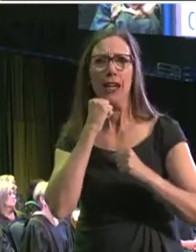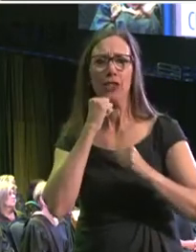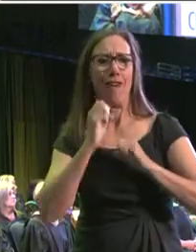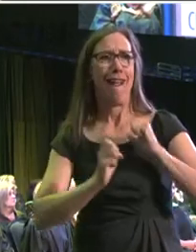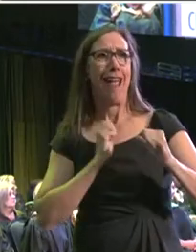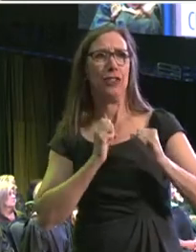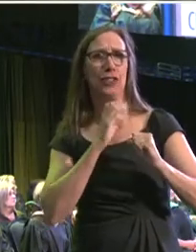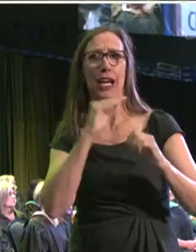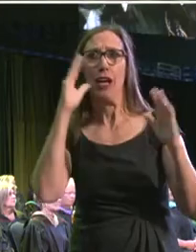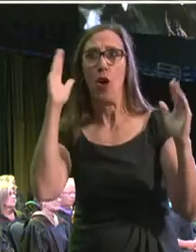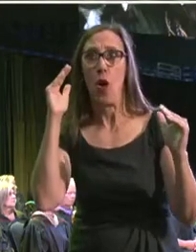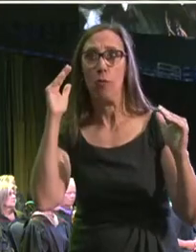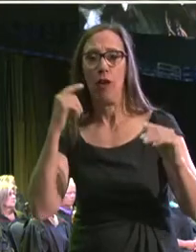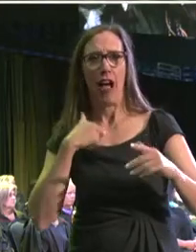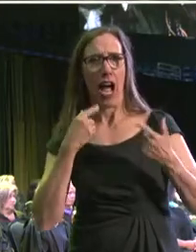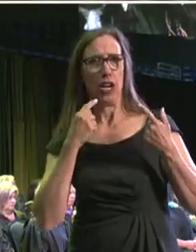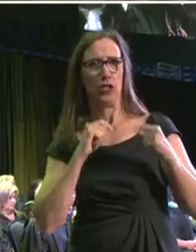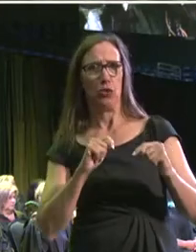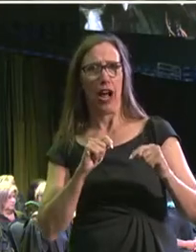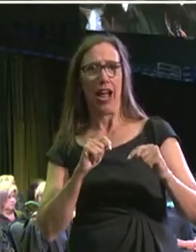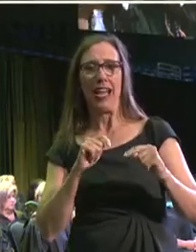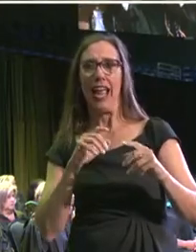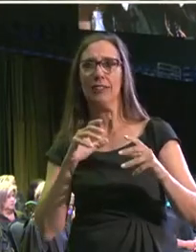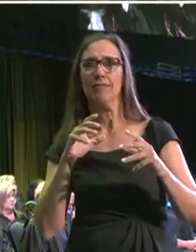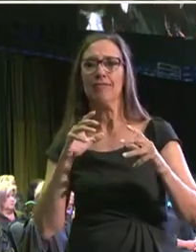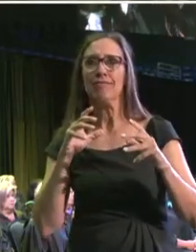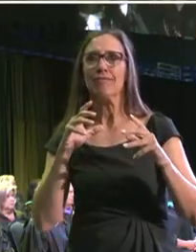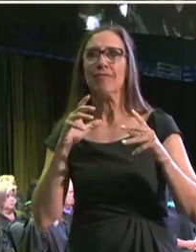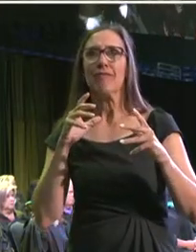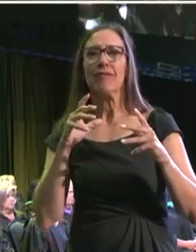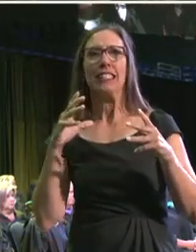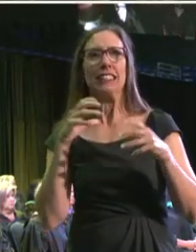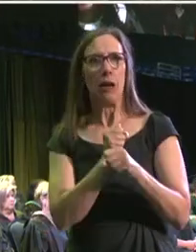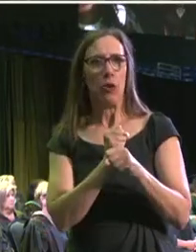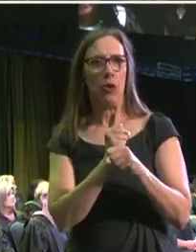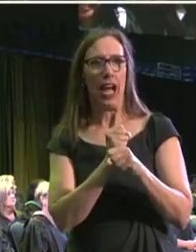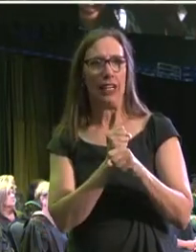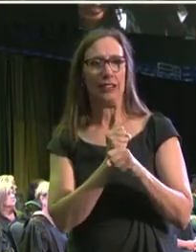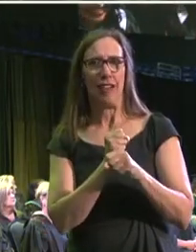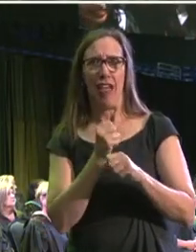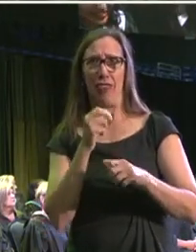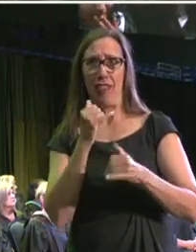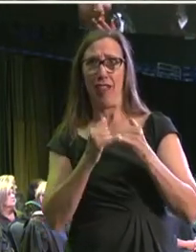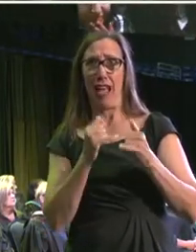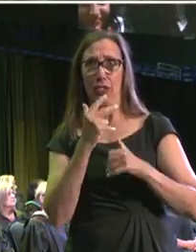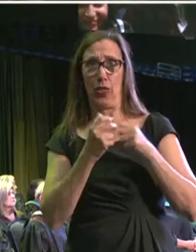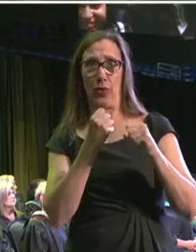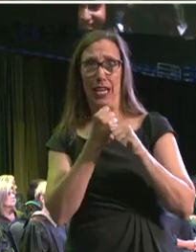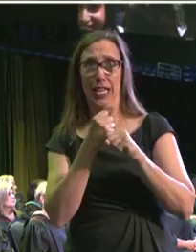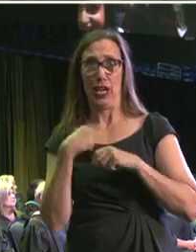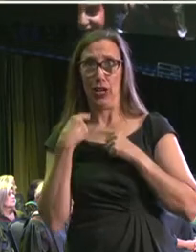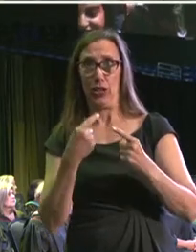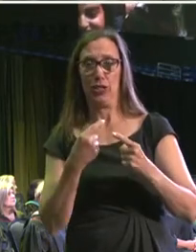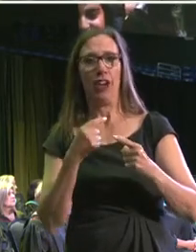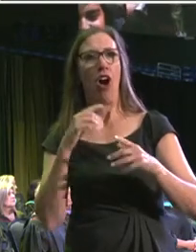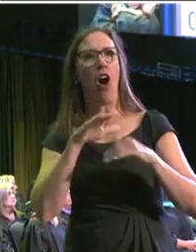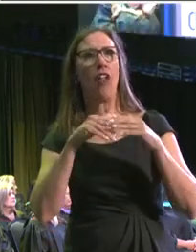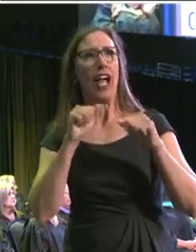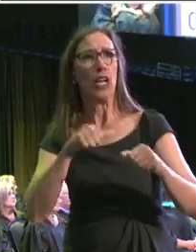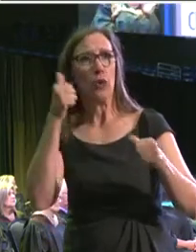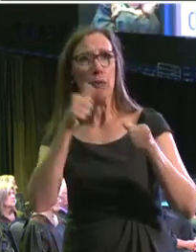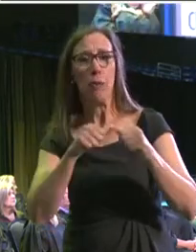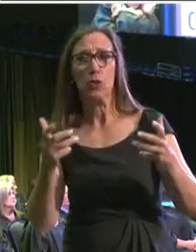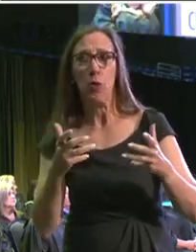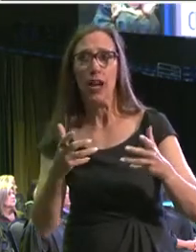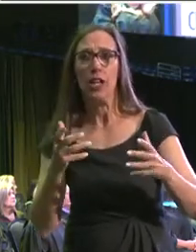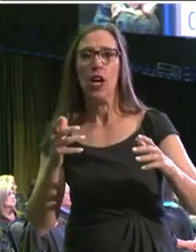and hope. And as I try to capture the last 4 years in just a few moments, all I can think about is our battle cry, where